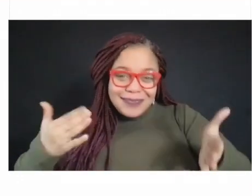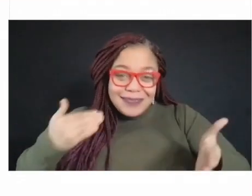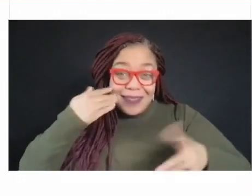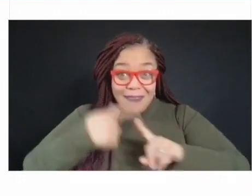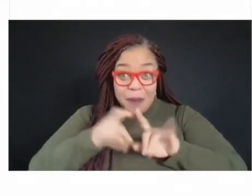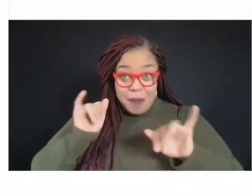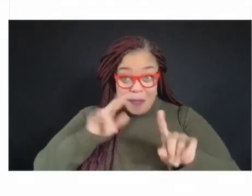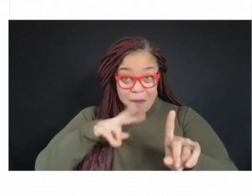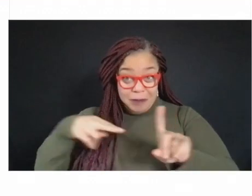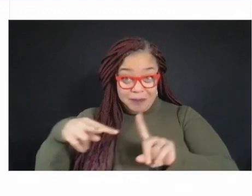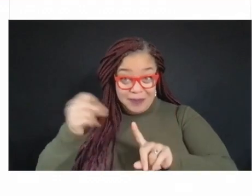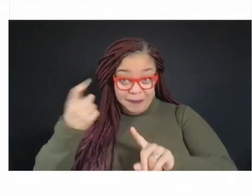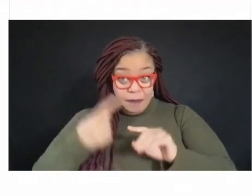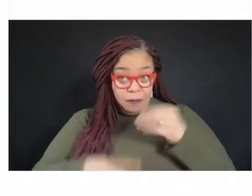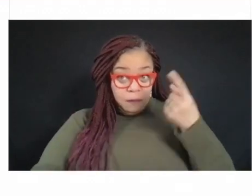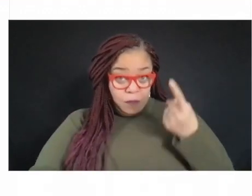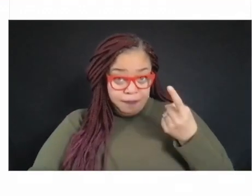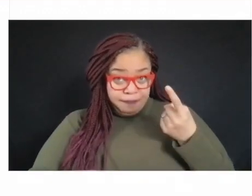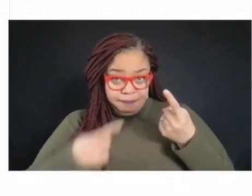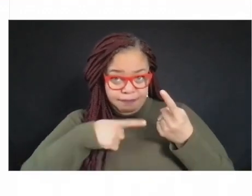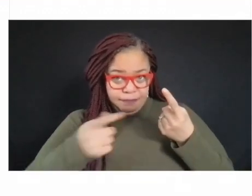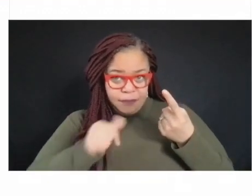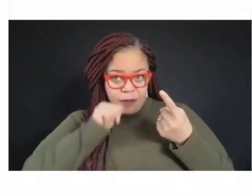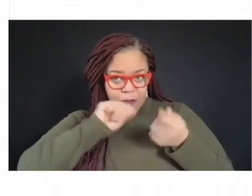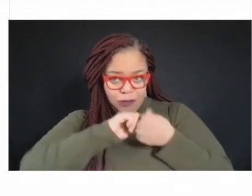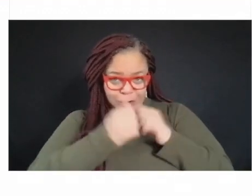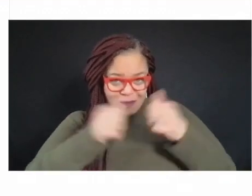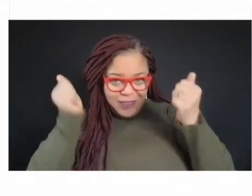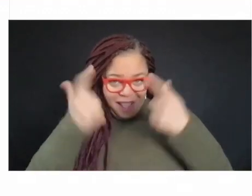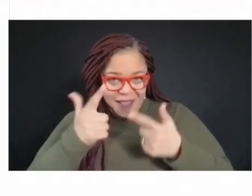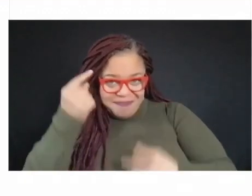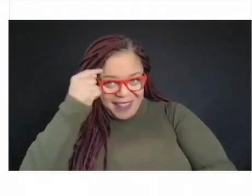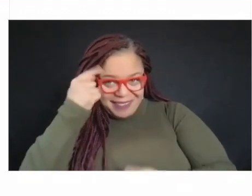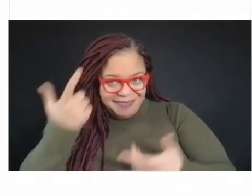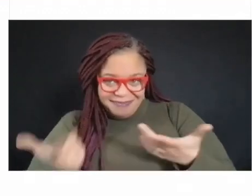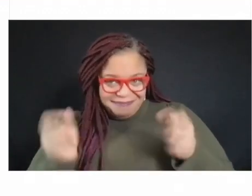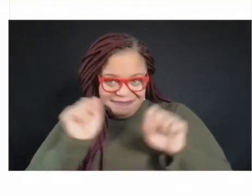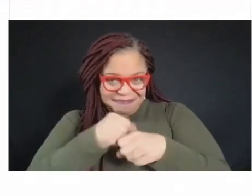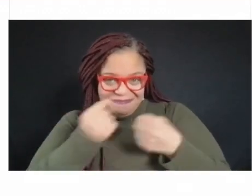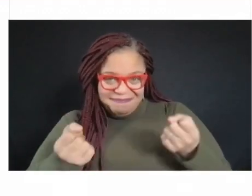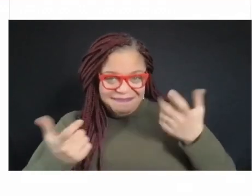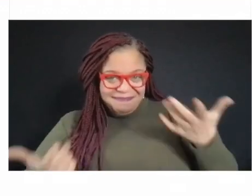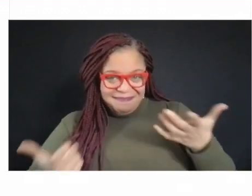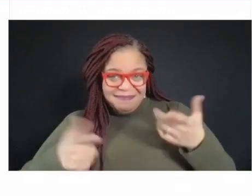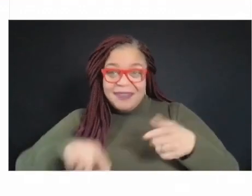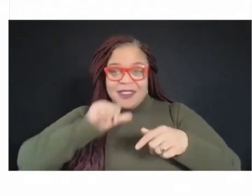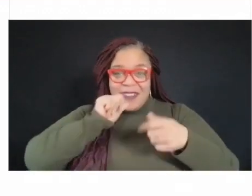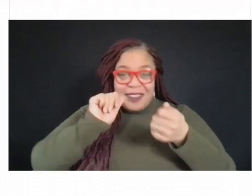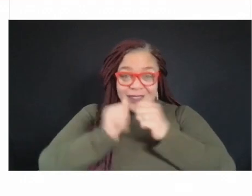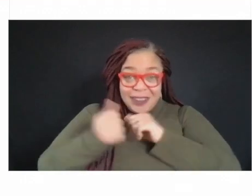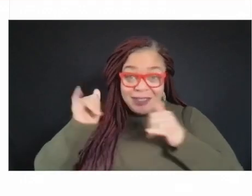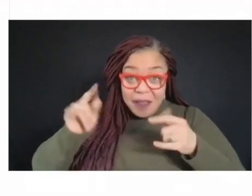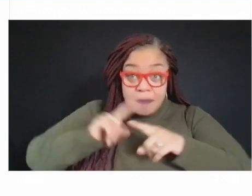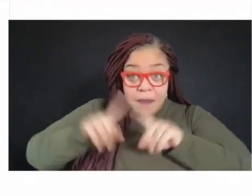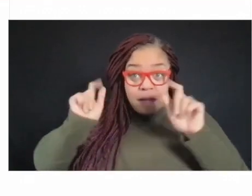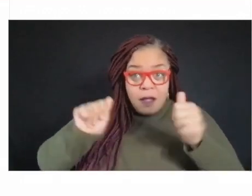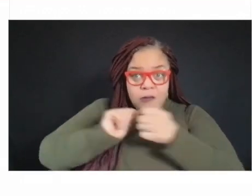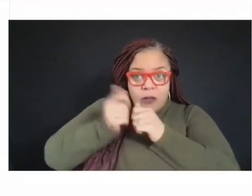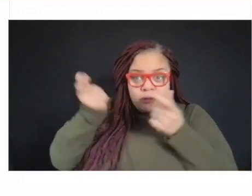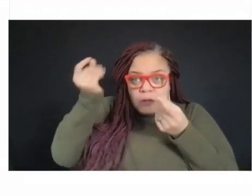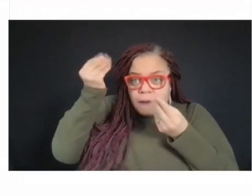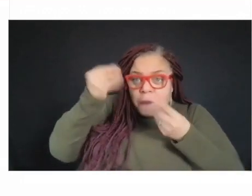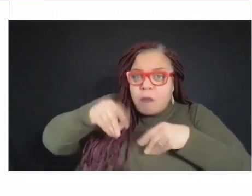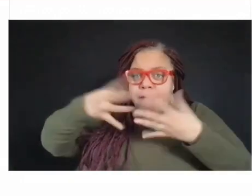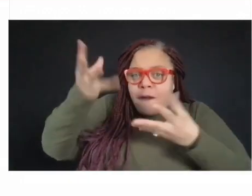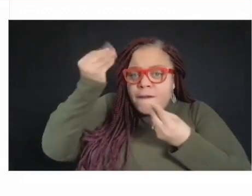everyone's mind, but you can provide information to those people that need additional information to make a decision.